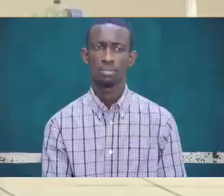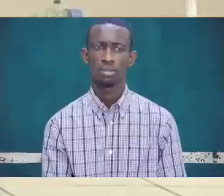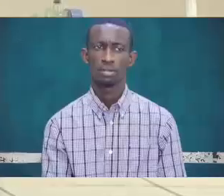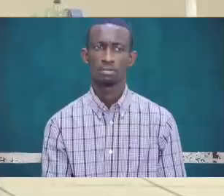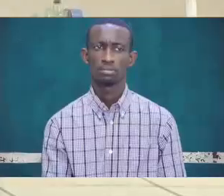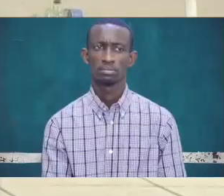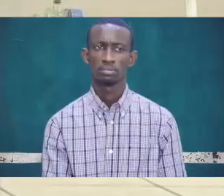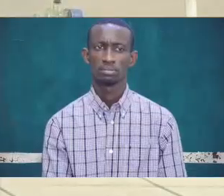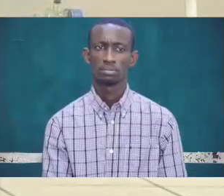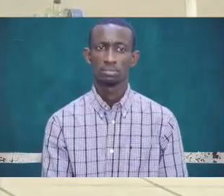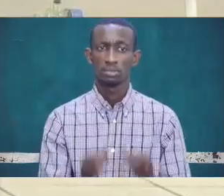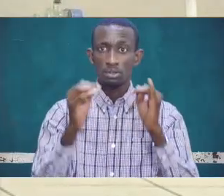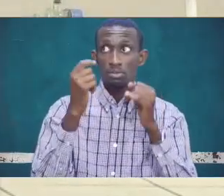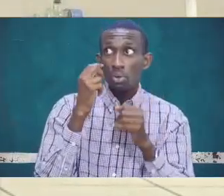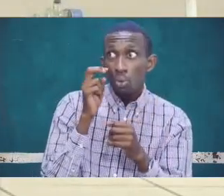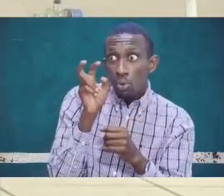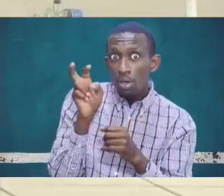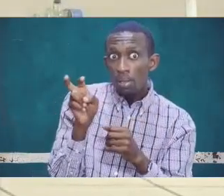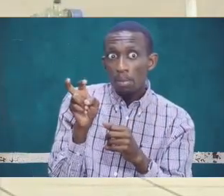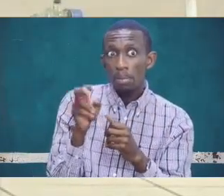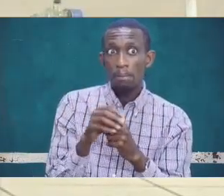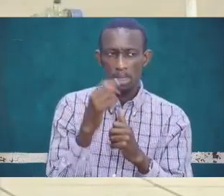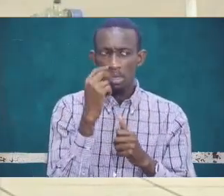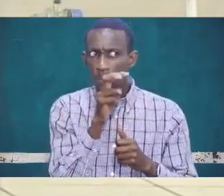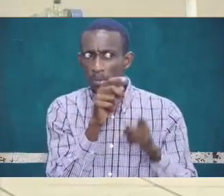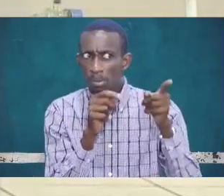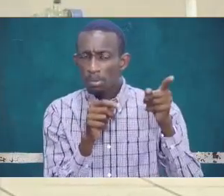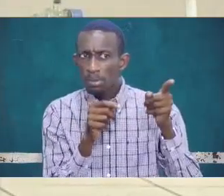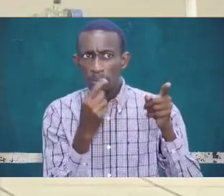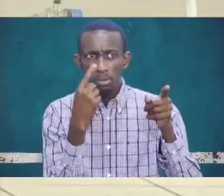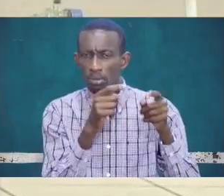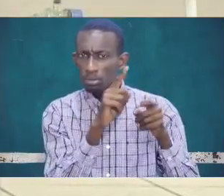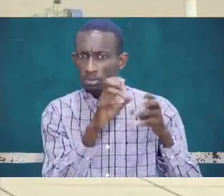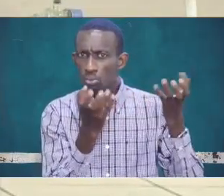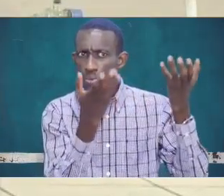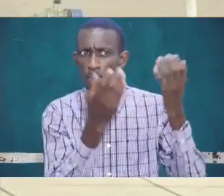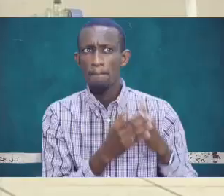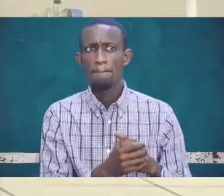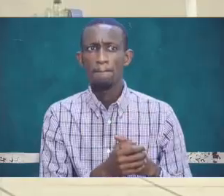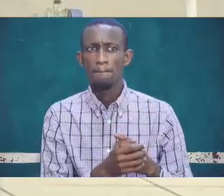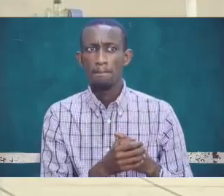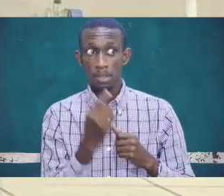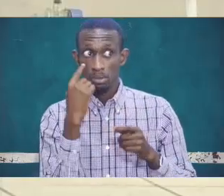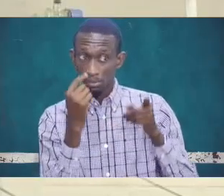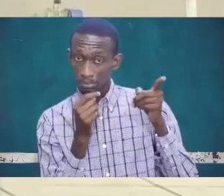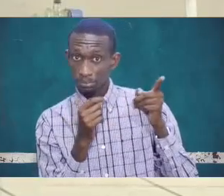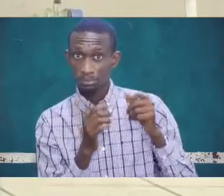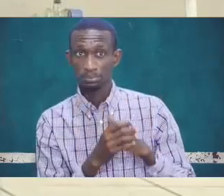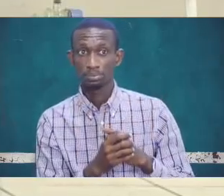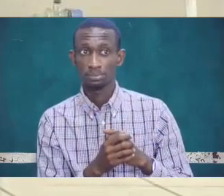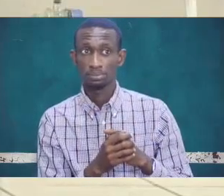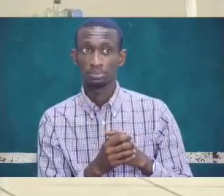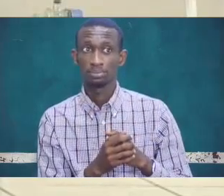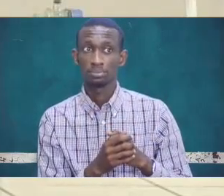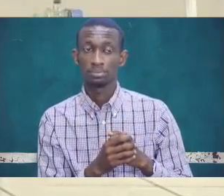I think if you look at it again, you'll see, I said as you are looking at this one, please, one